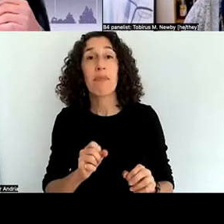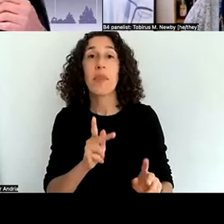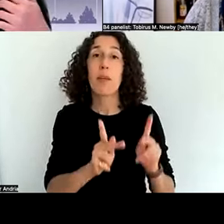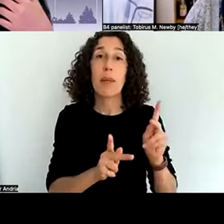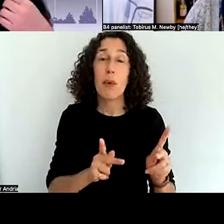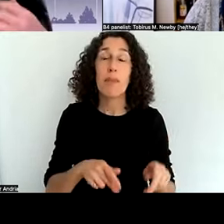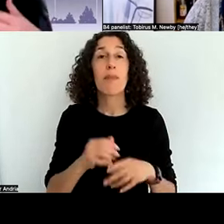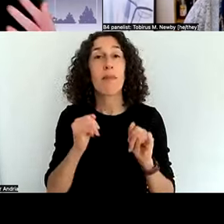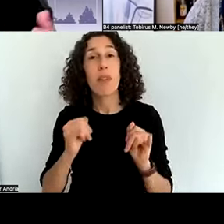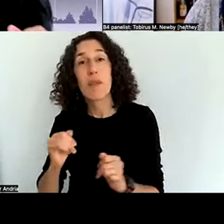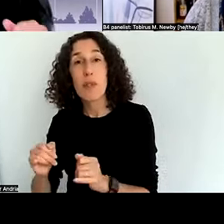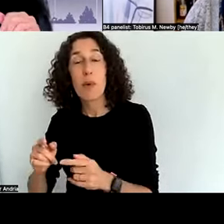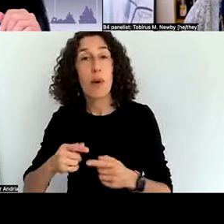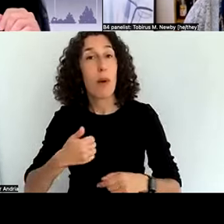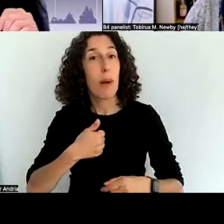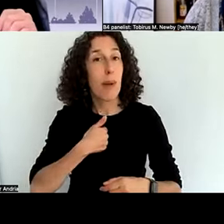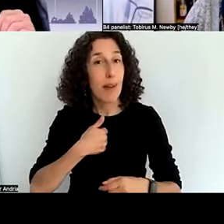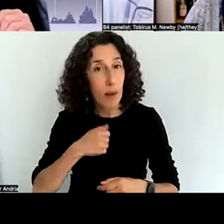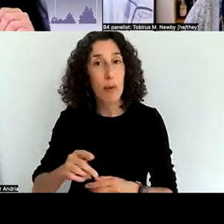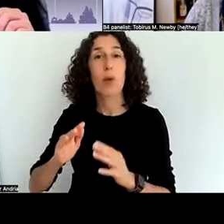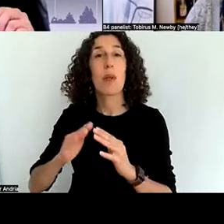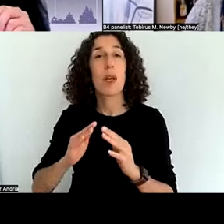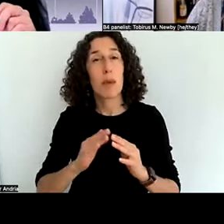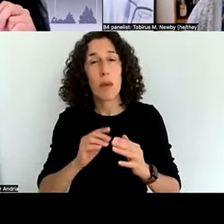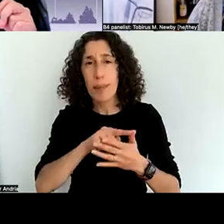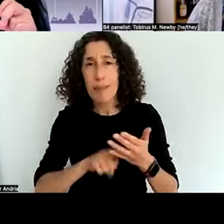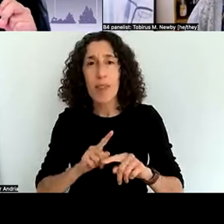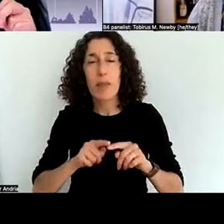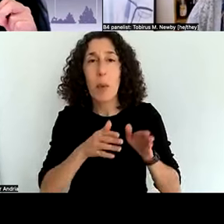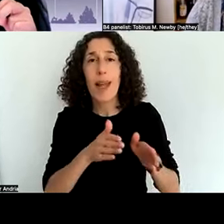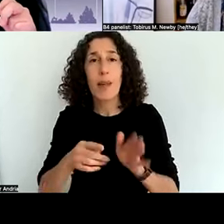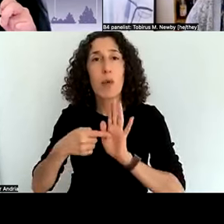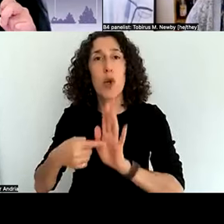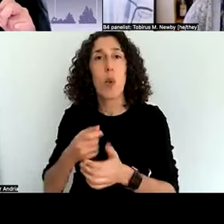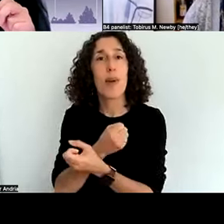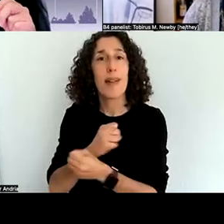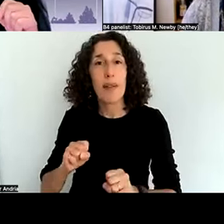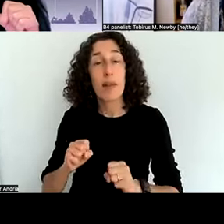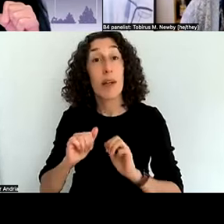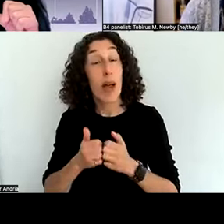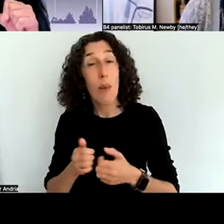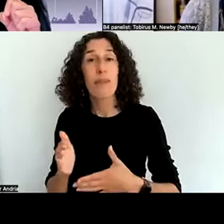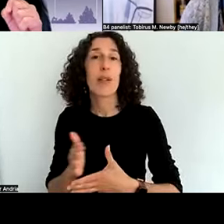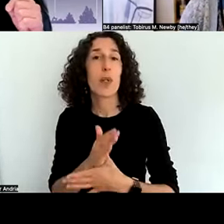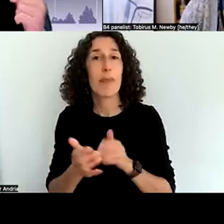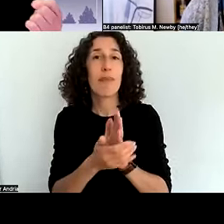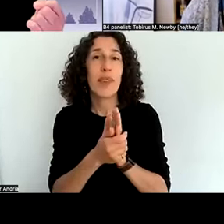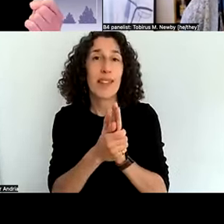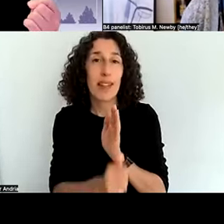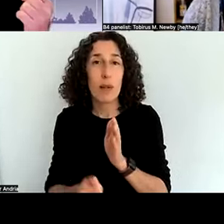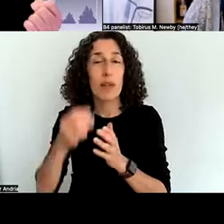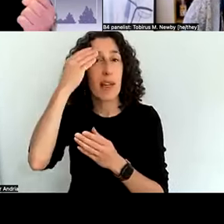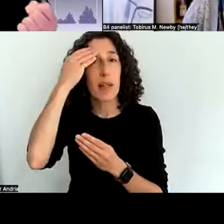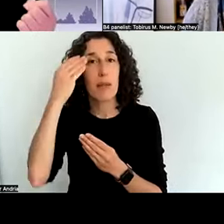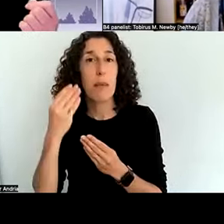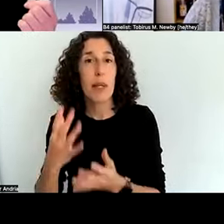or sharing skills and that kind of thing. I'm also coming to this conversation kind of thinking